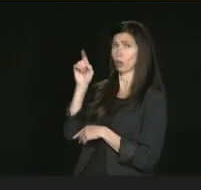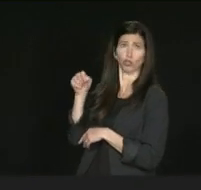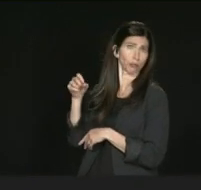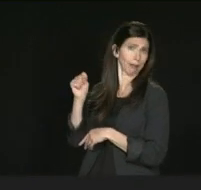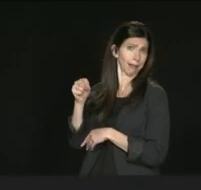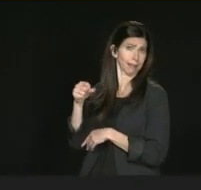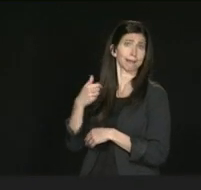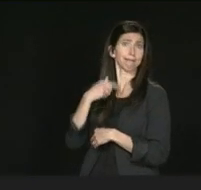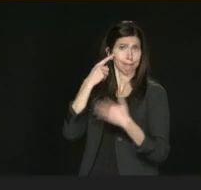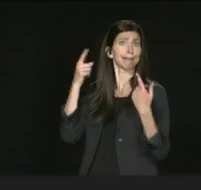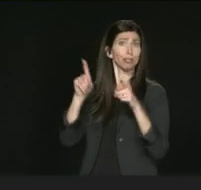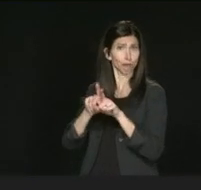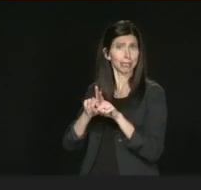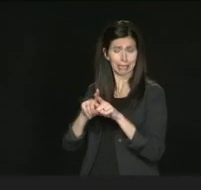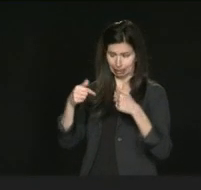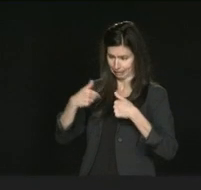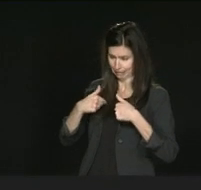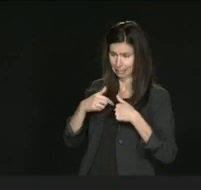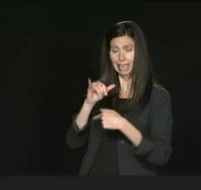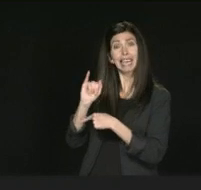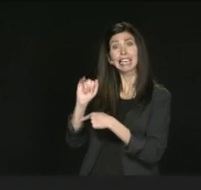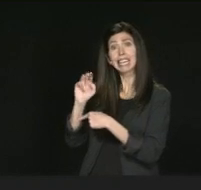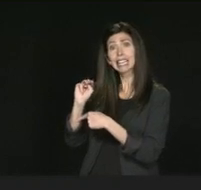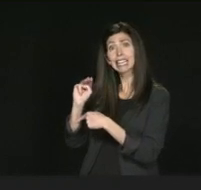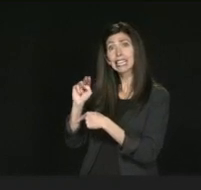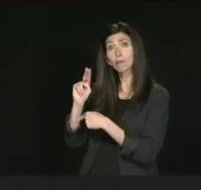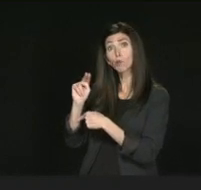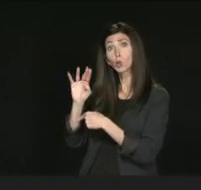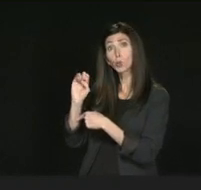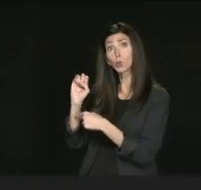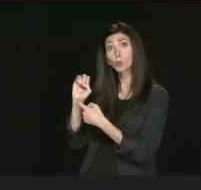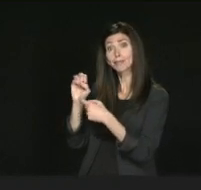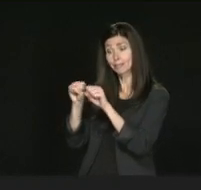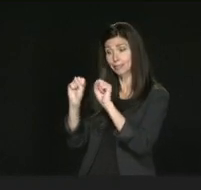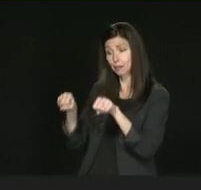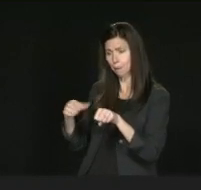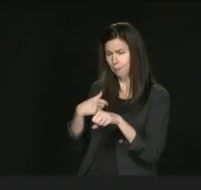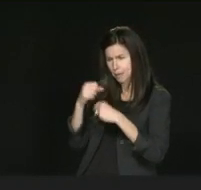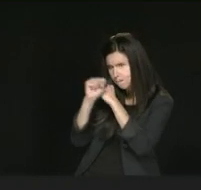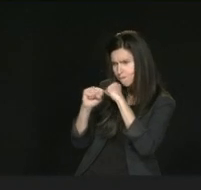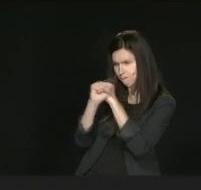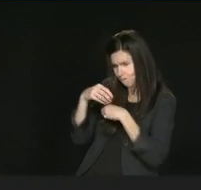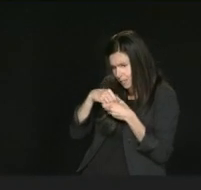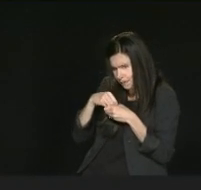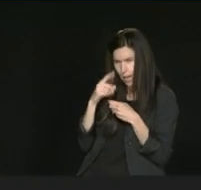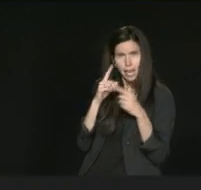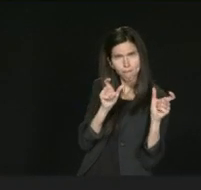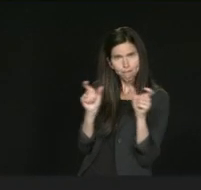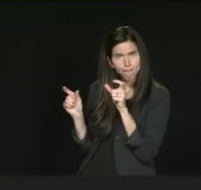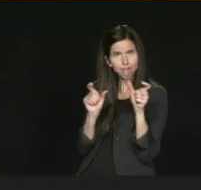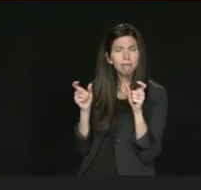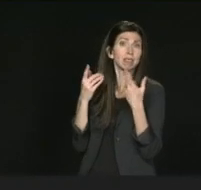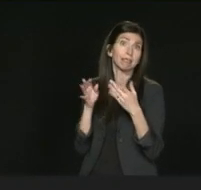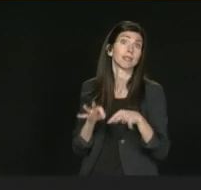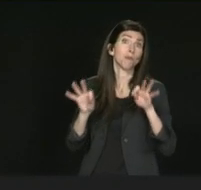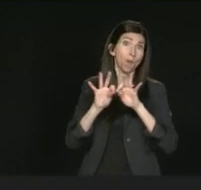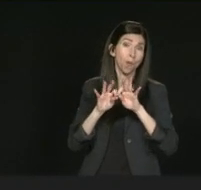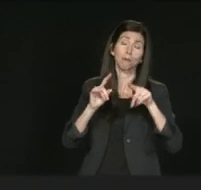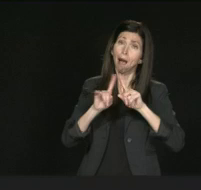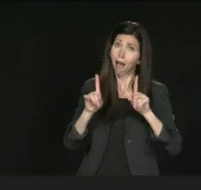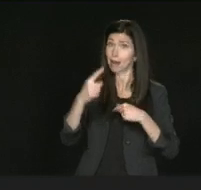complex thing, and you need to maintain both physical and mental health. And that can be difficult to do if you